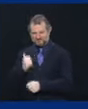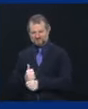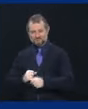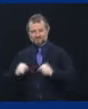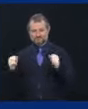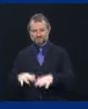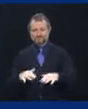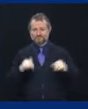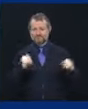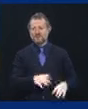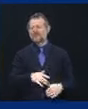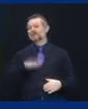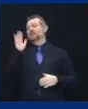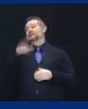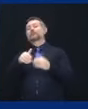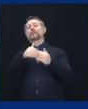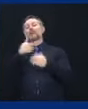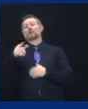Next question, operator.